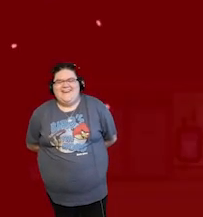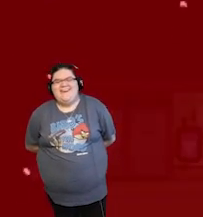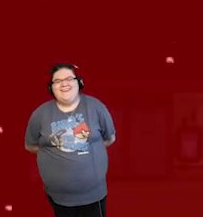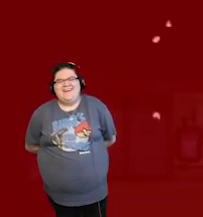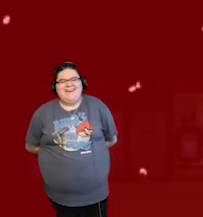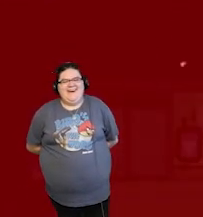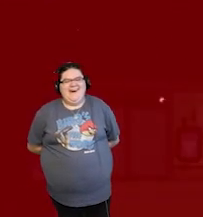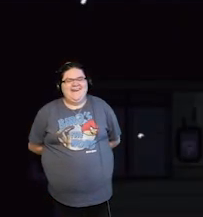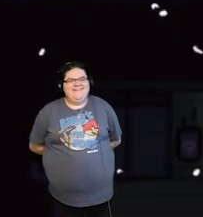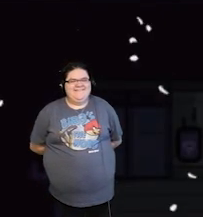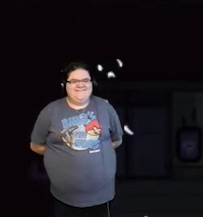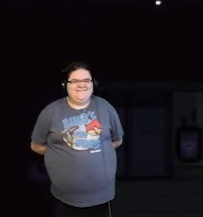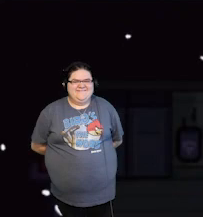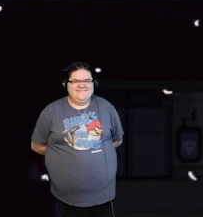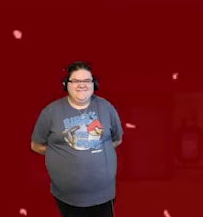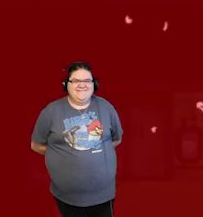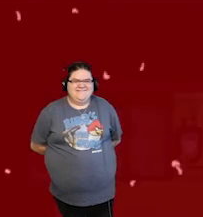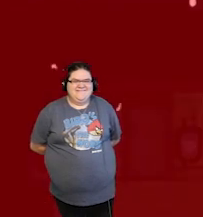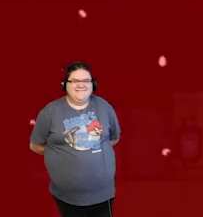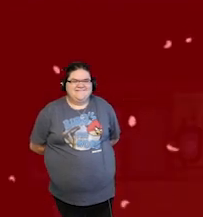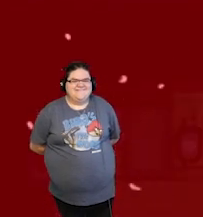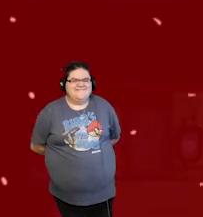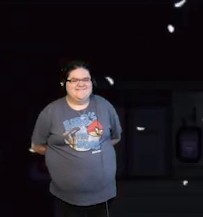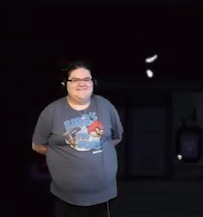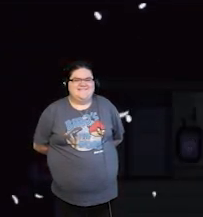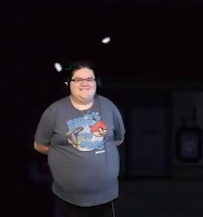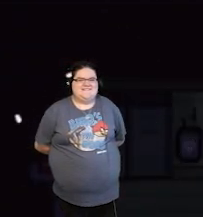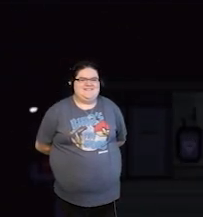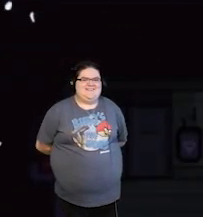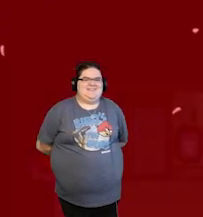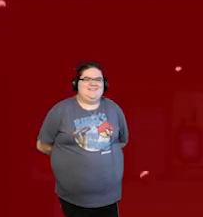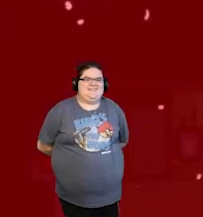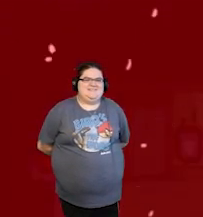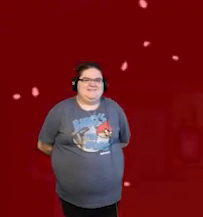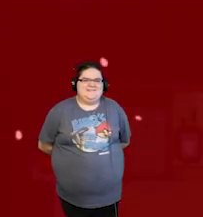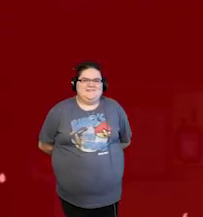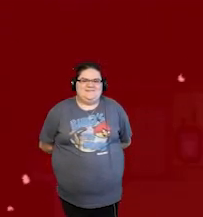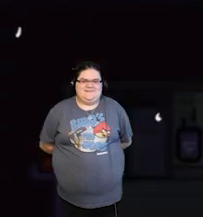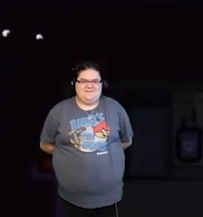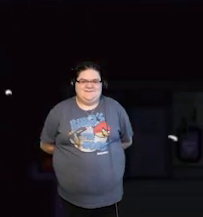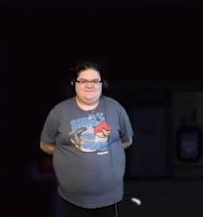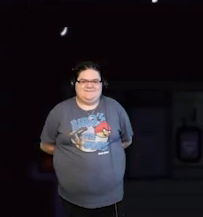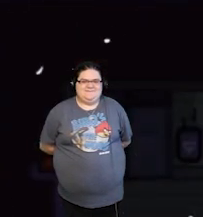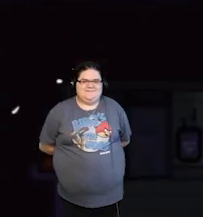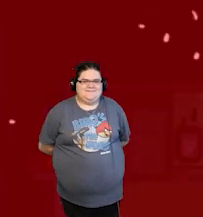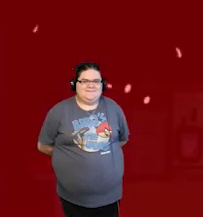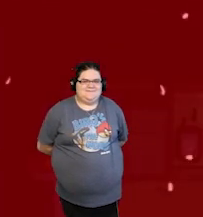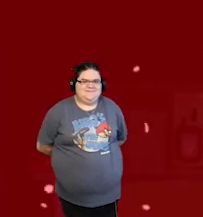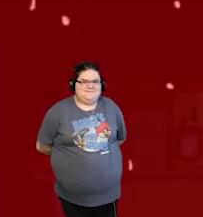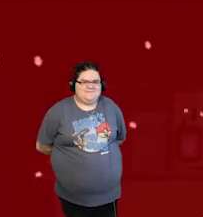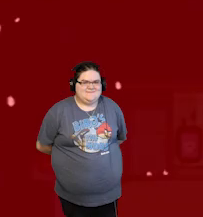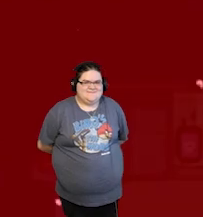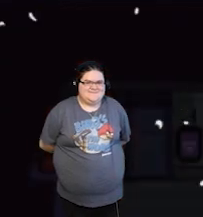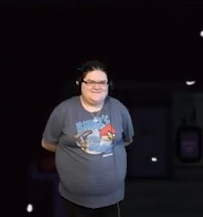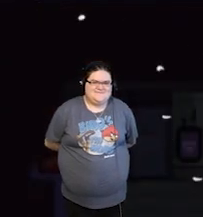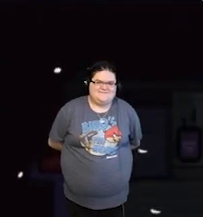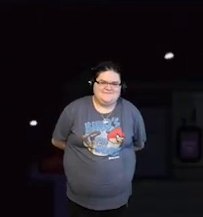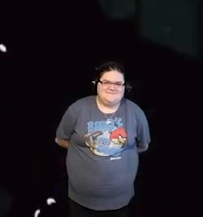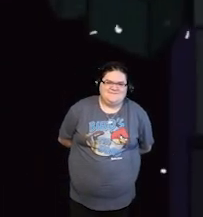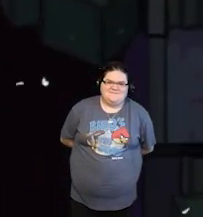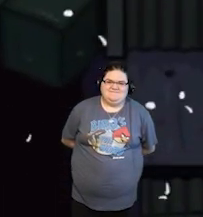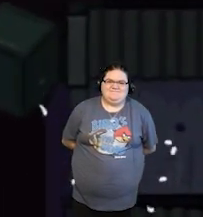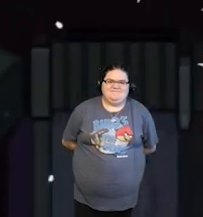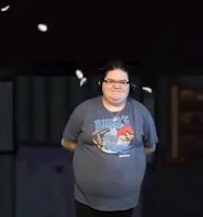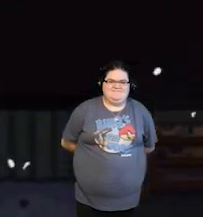Do it, man. Shit, I was just gonna call him in. Do it. Oh, no, this is bad. This is bad. This is an L. I want someone to fucking do